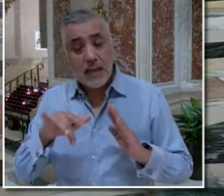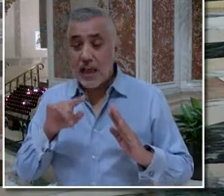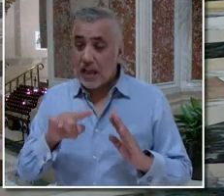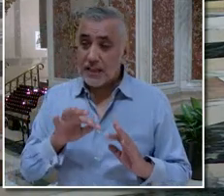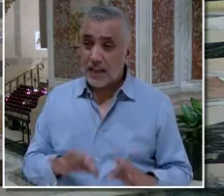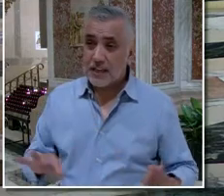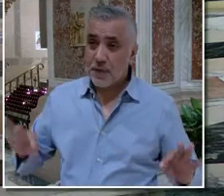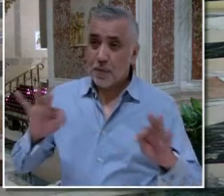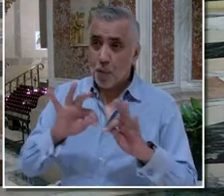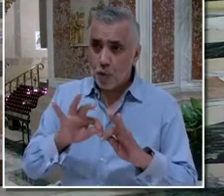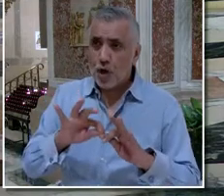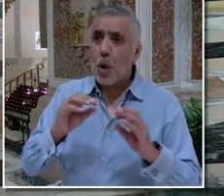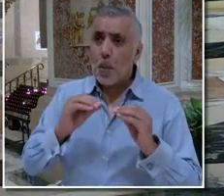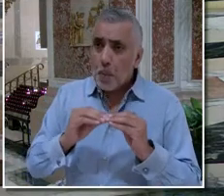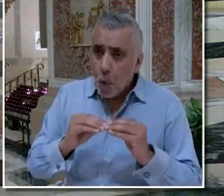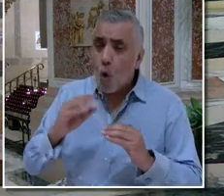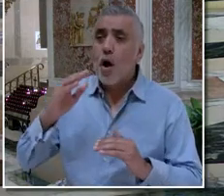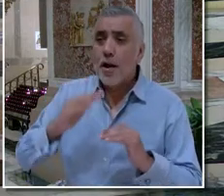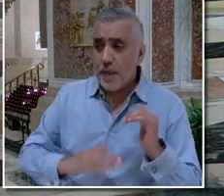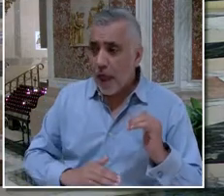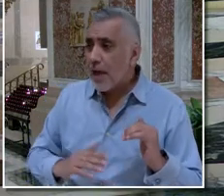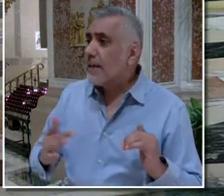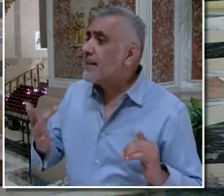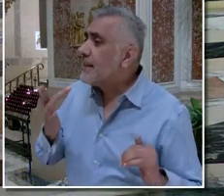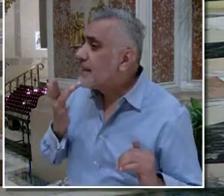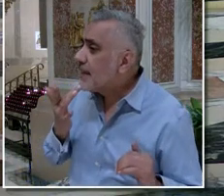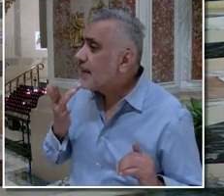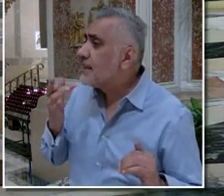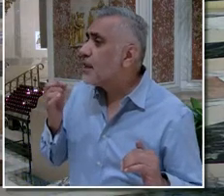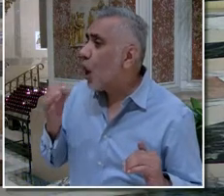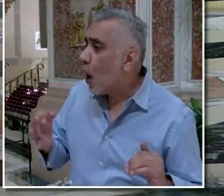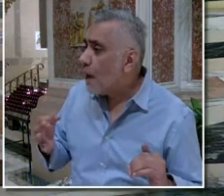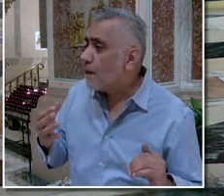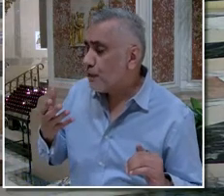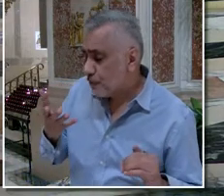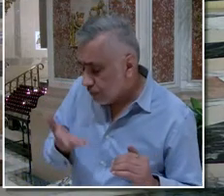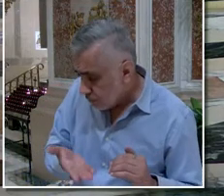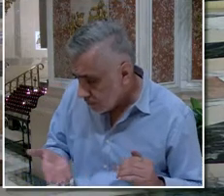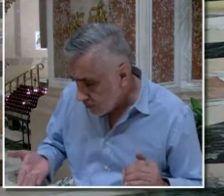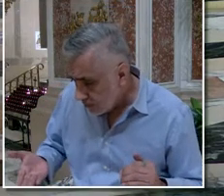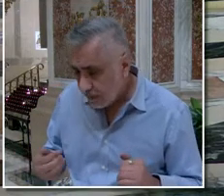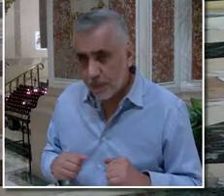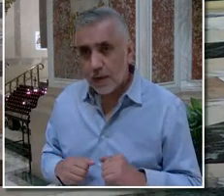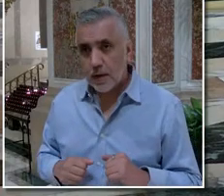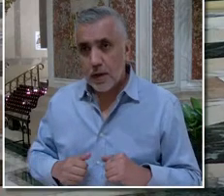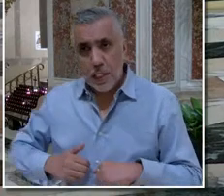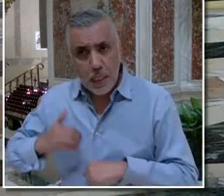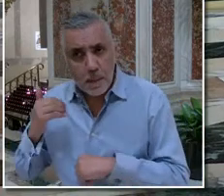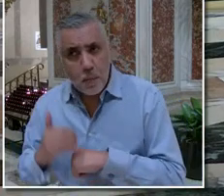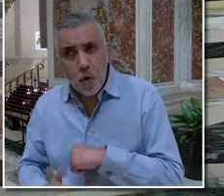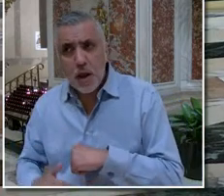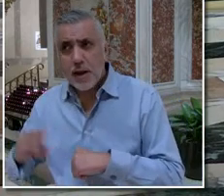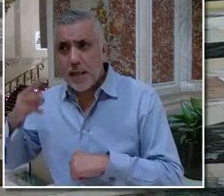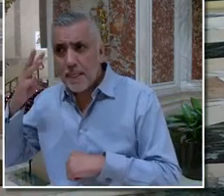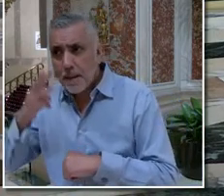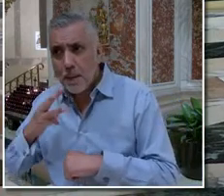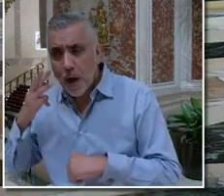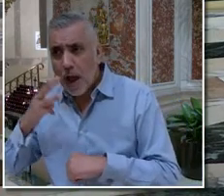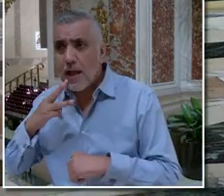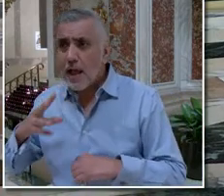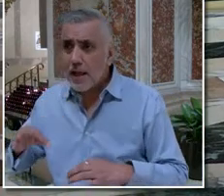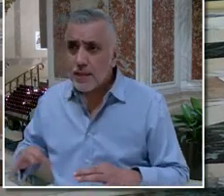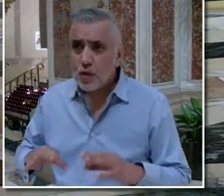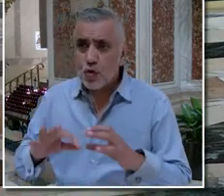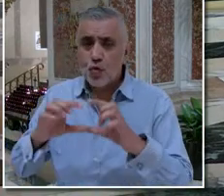important than the mere tastes of those food items. The bread and the wine of the